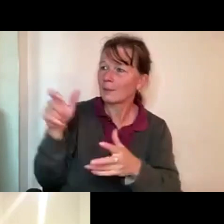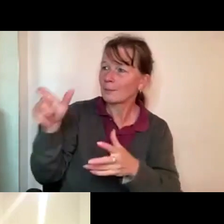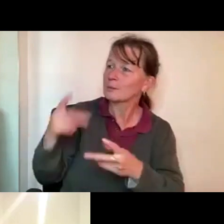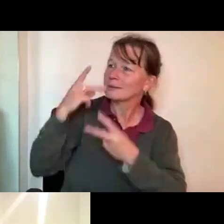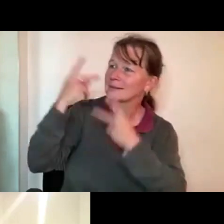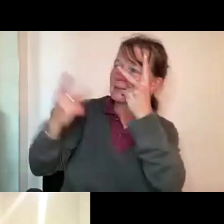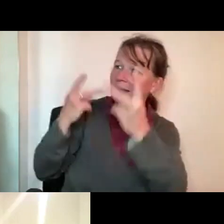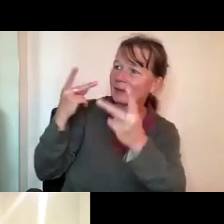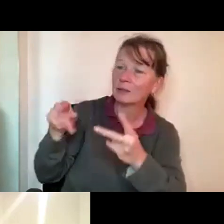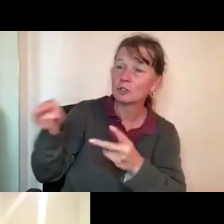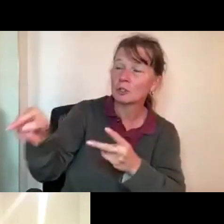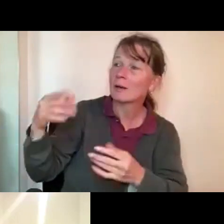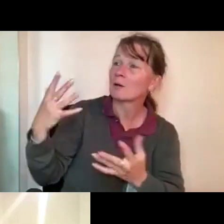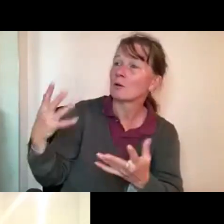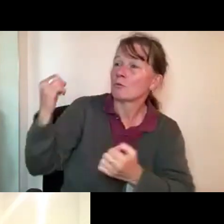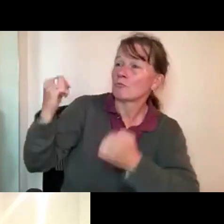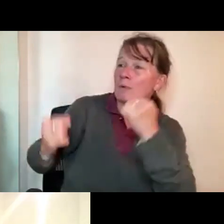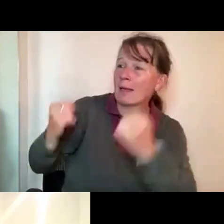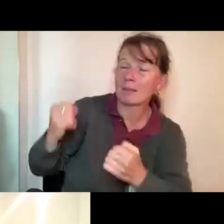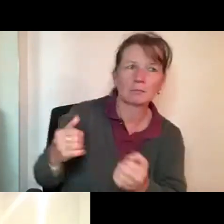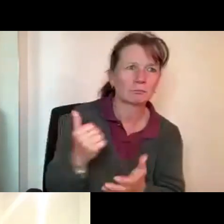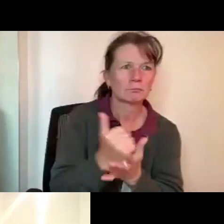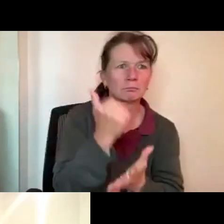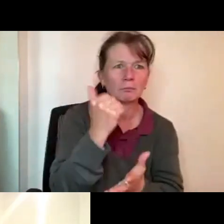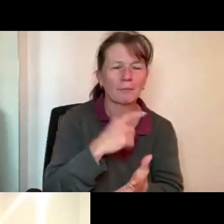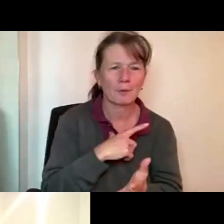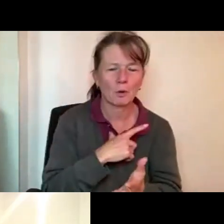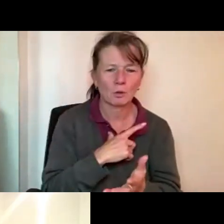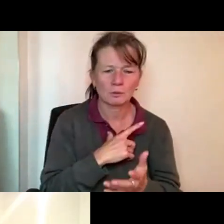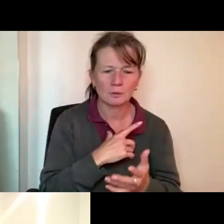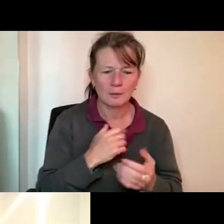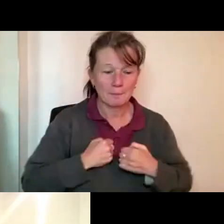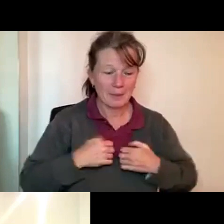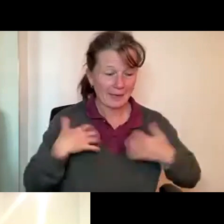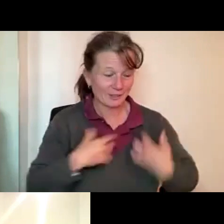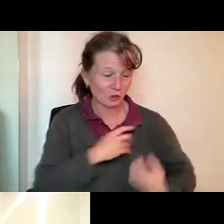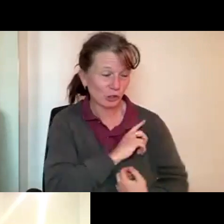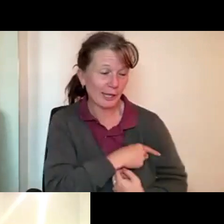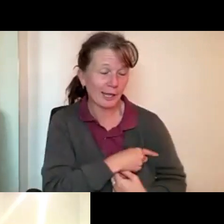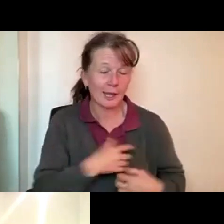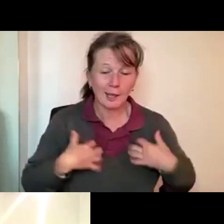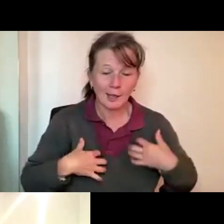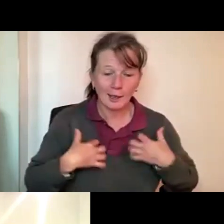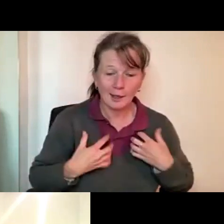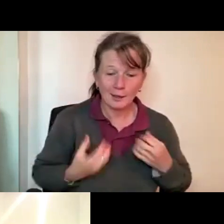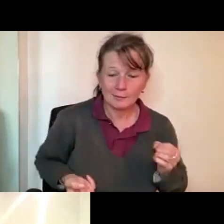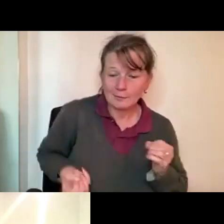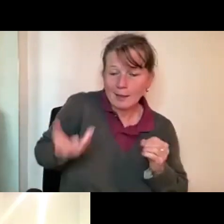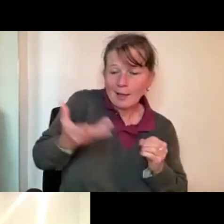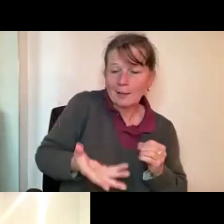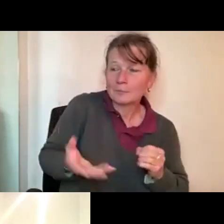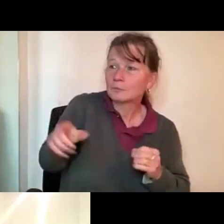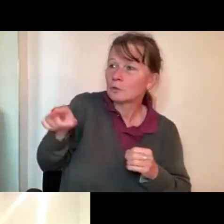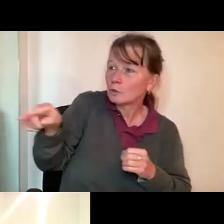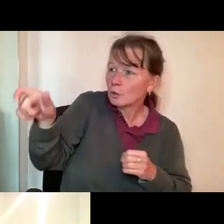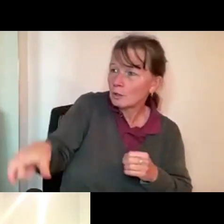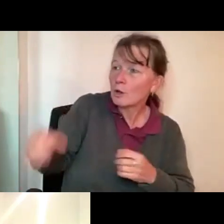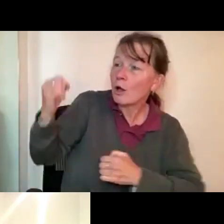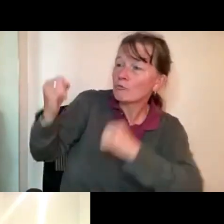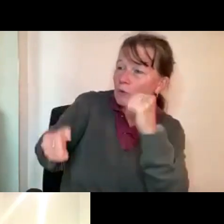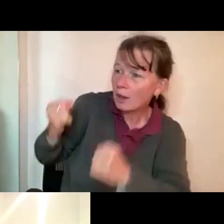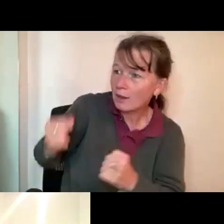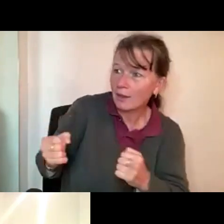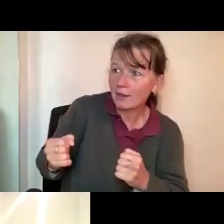Now Run, which was actually brilliant because my energy contributed to this running energy in a way. So that